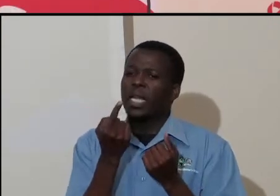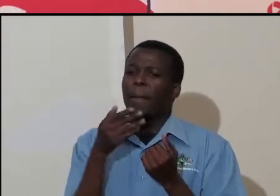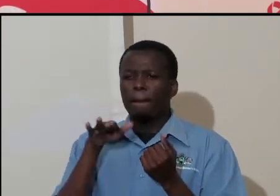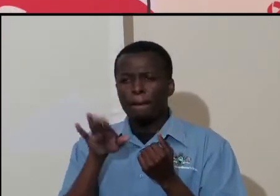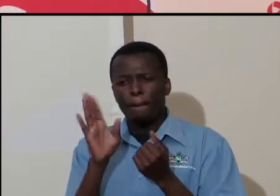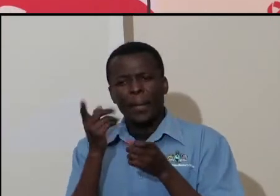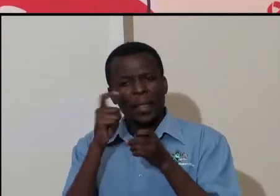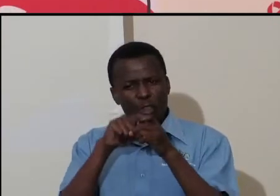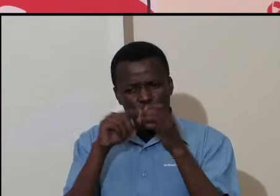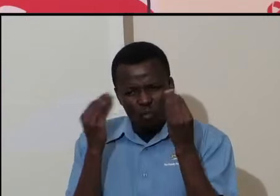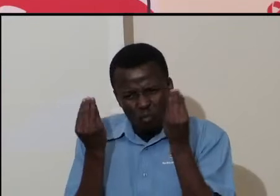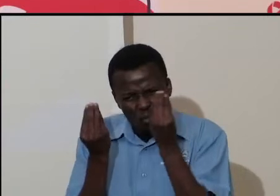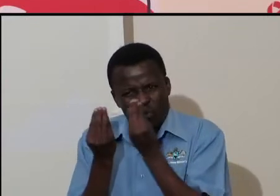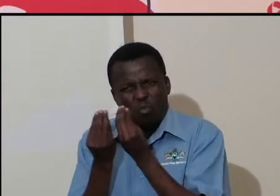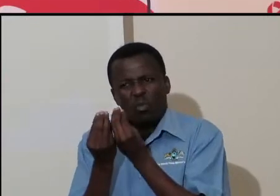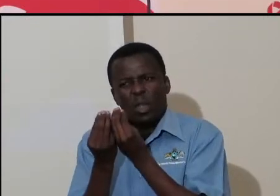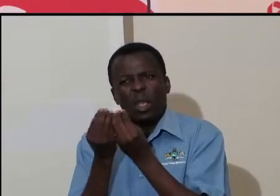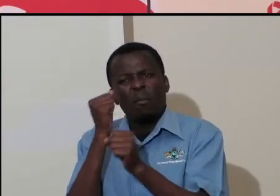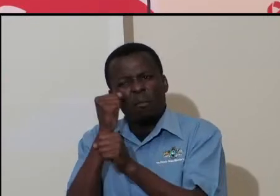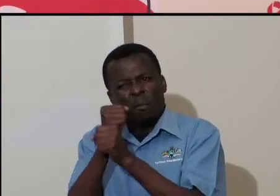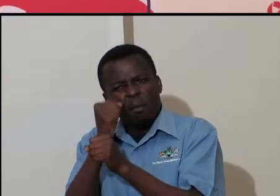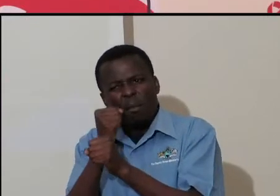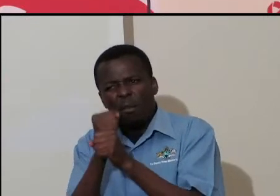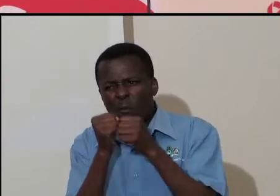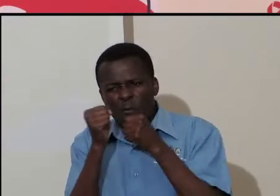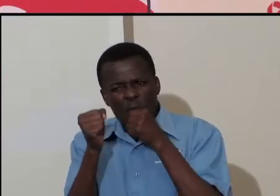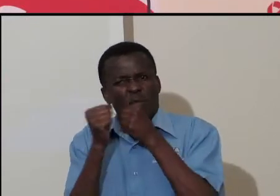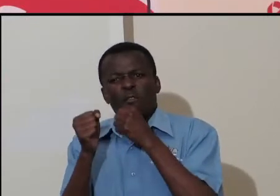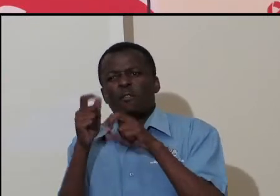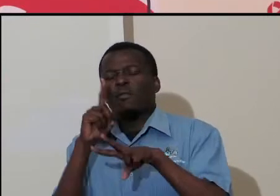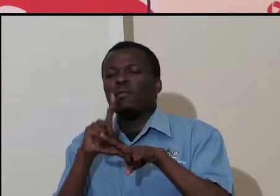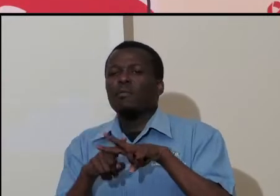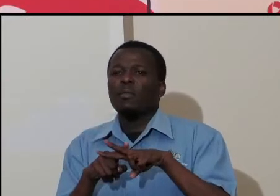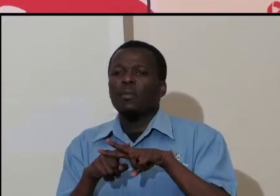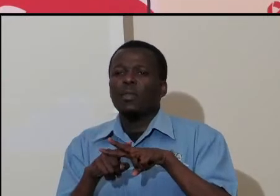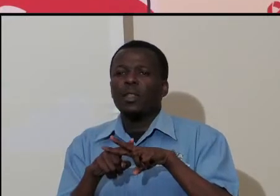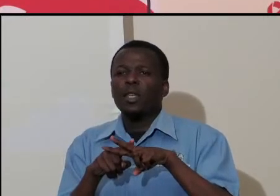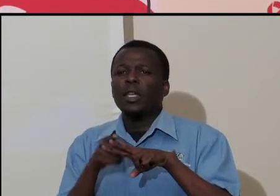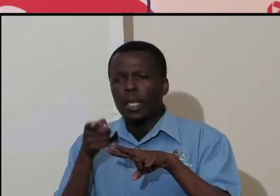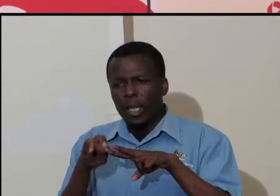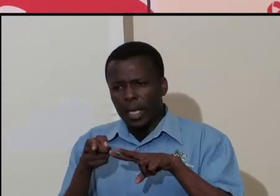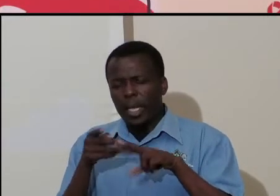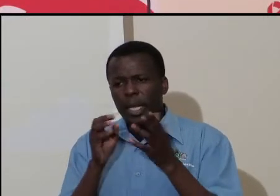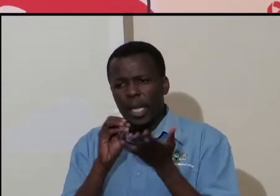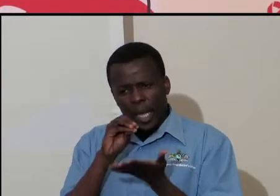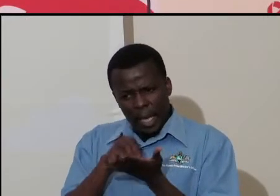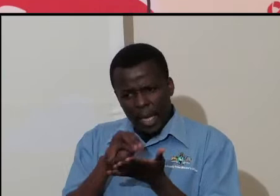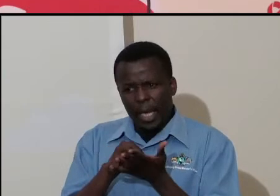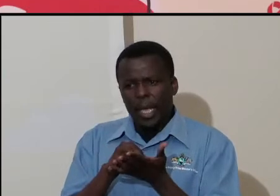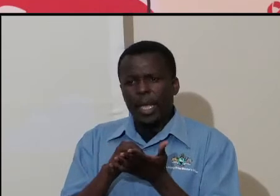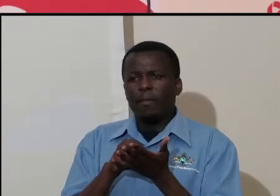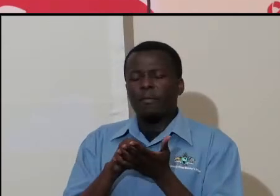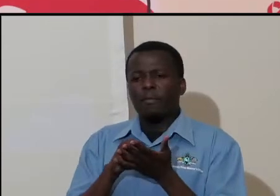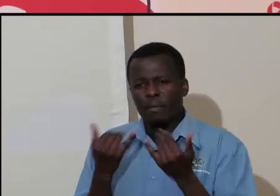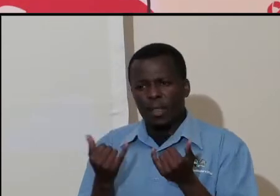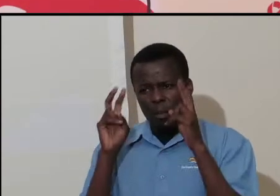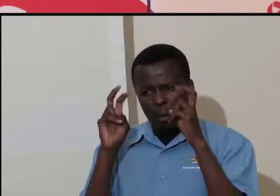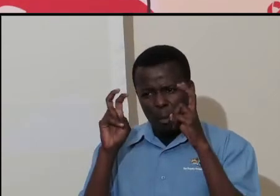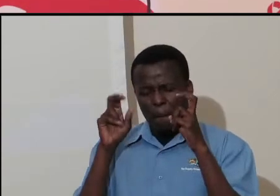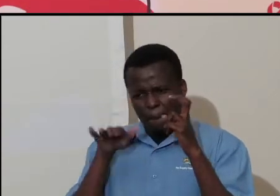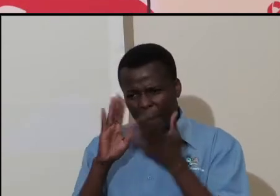this fight and also this mission to end HIV and AIDS.